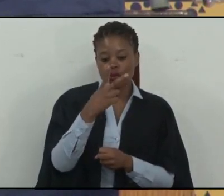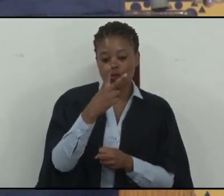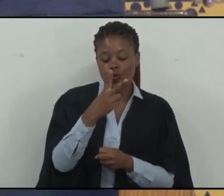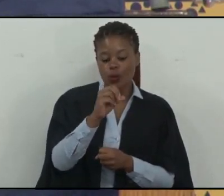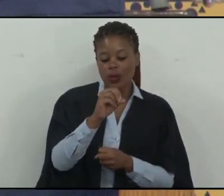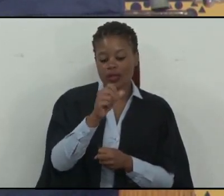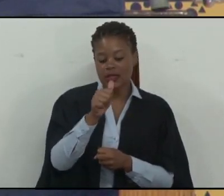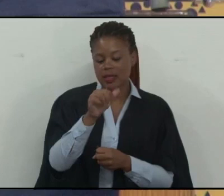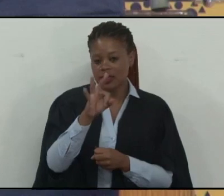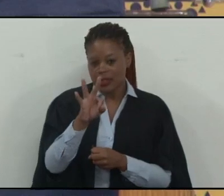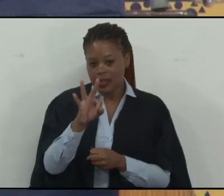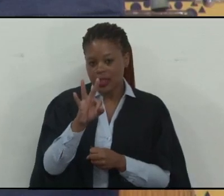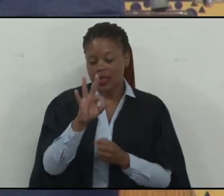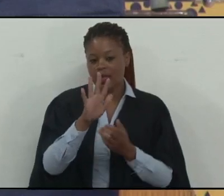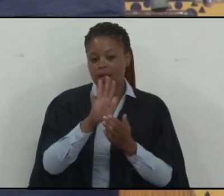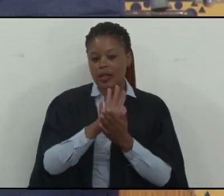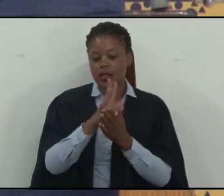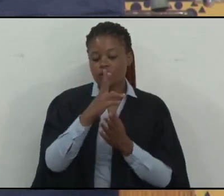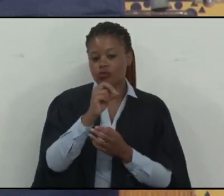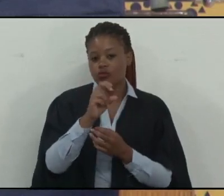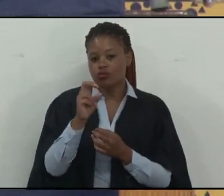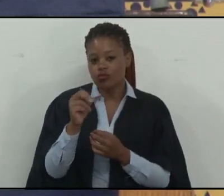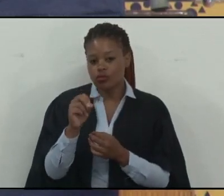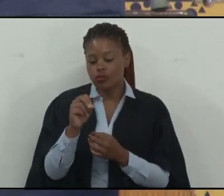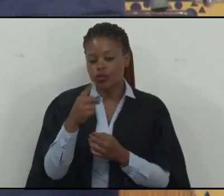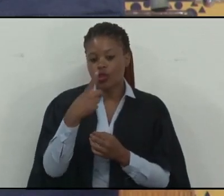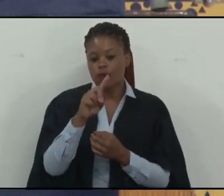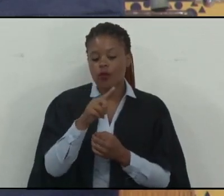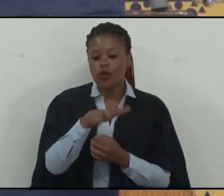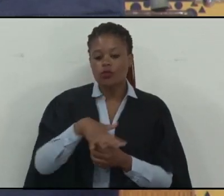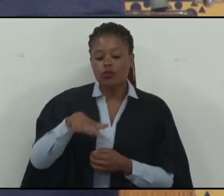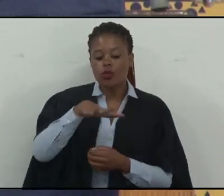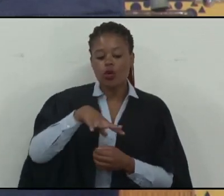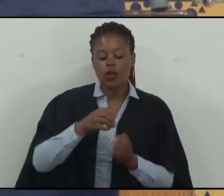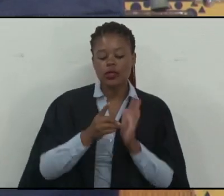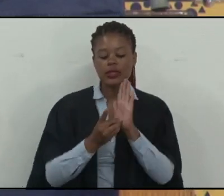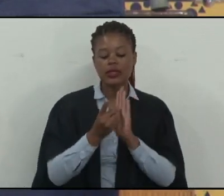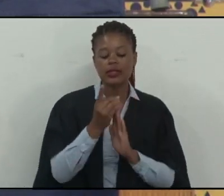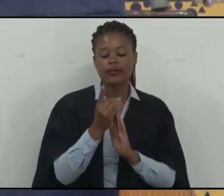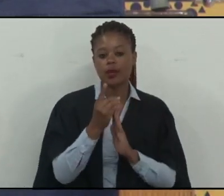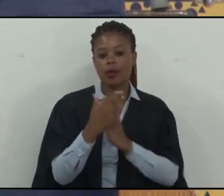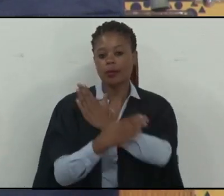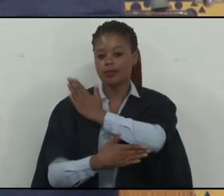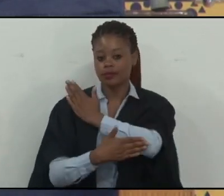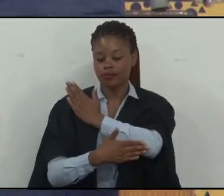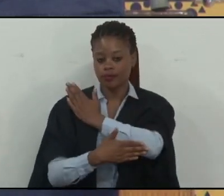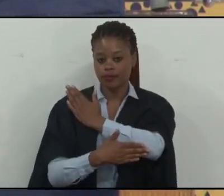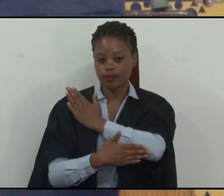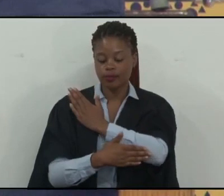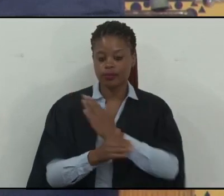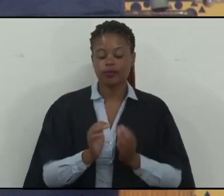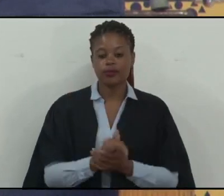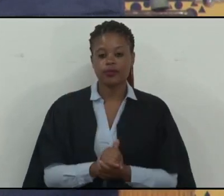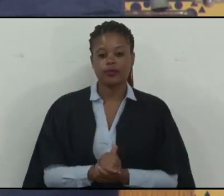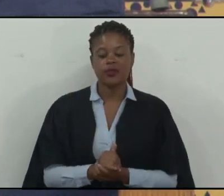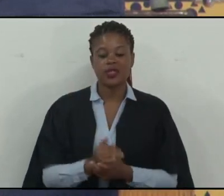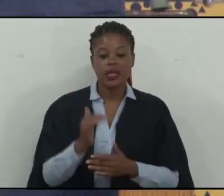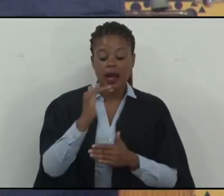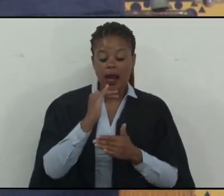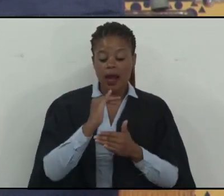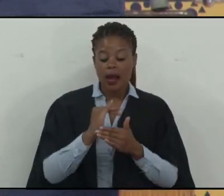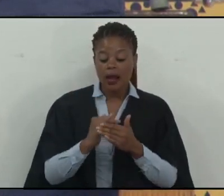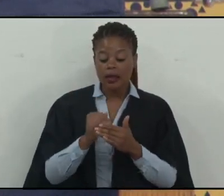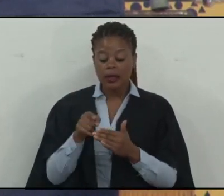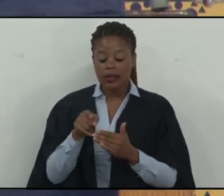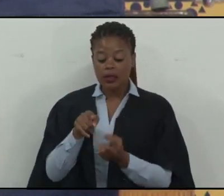2030 and the shrinking fiscal space for all developing countries. Under these